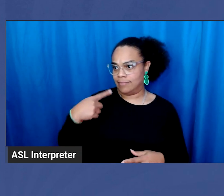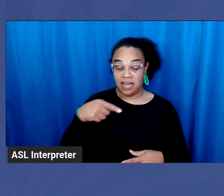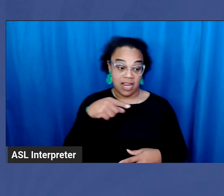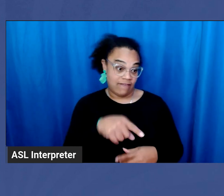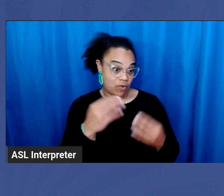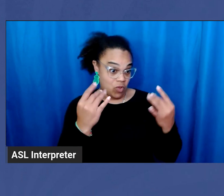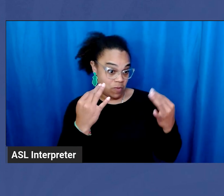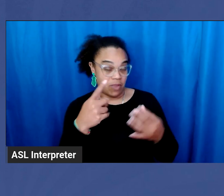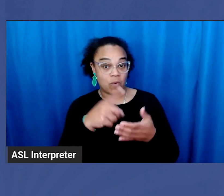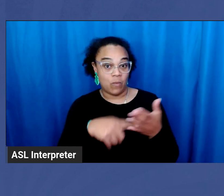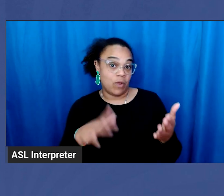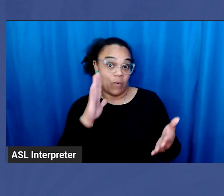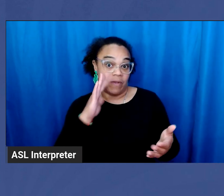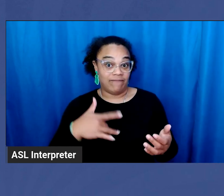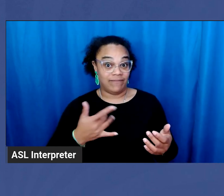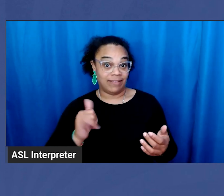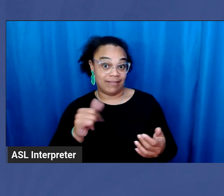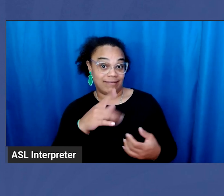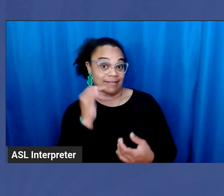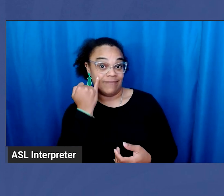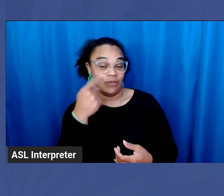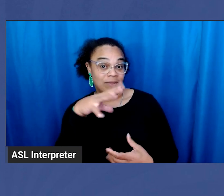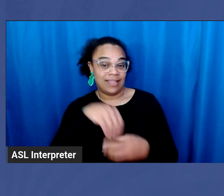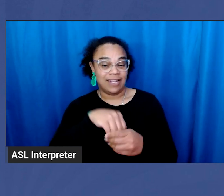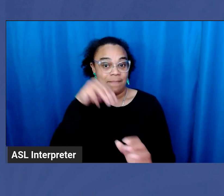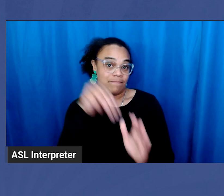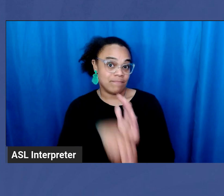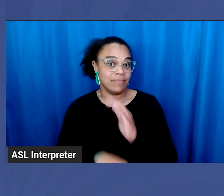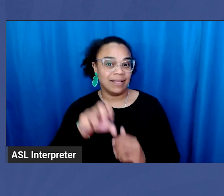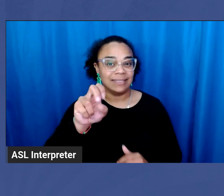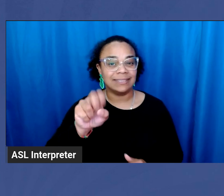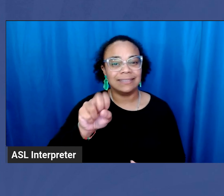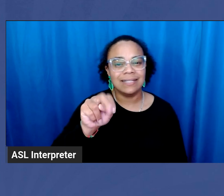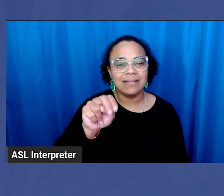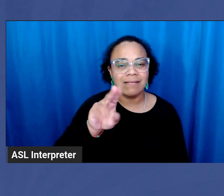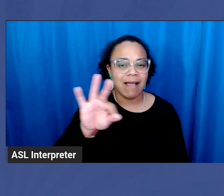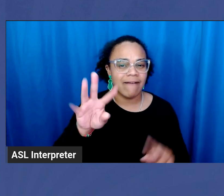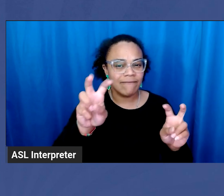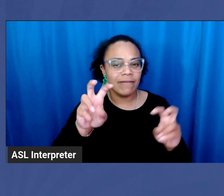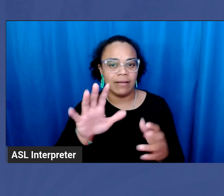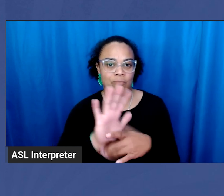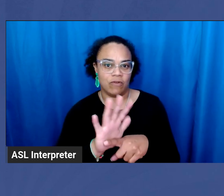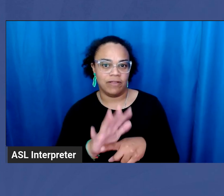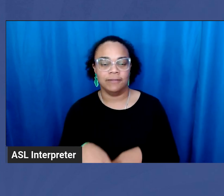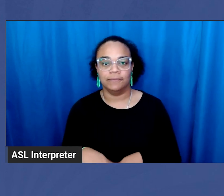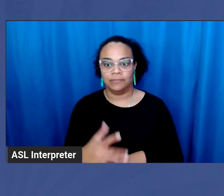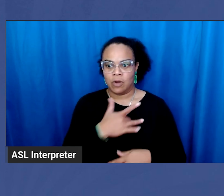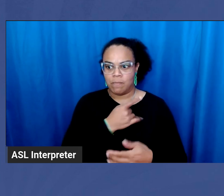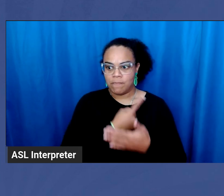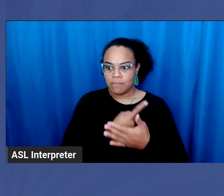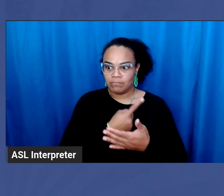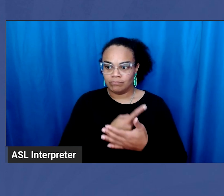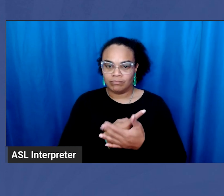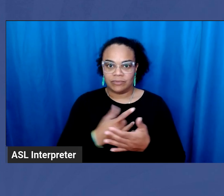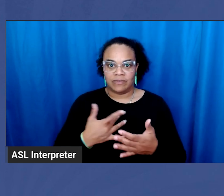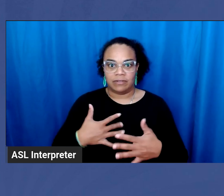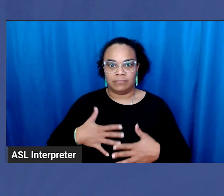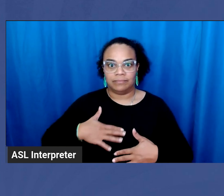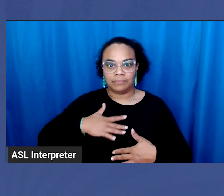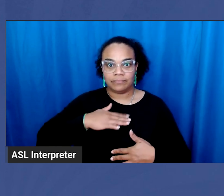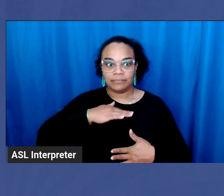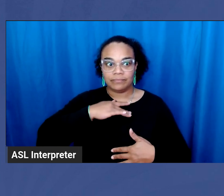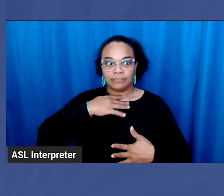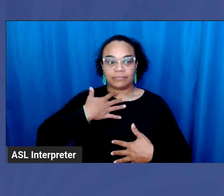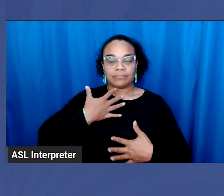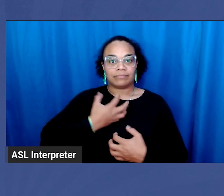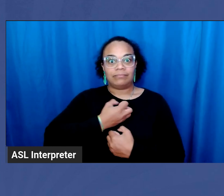it would be like to be in a snuff movie? A heartbeat lay trapped in the confined tunnel of her throat, leaving her silent,